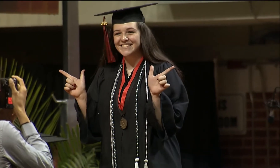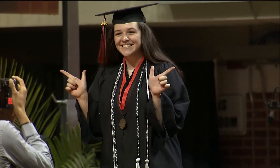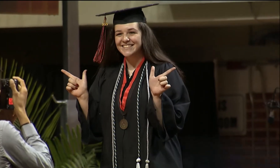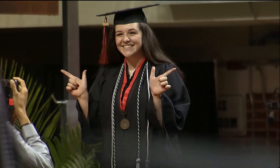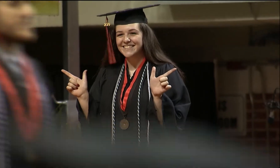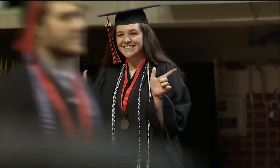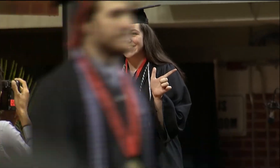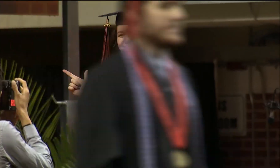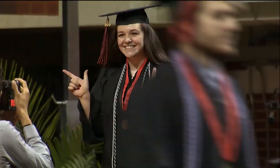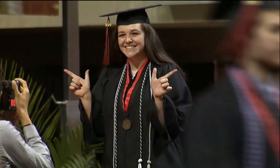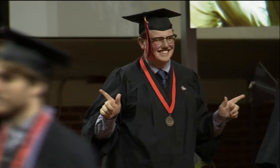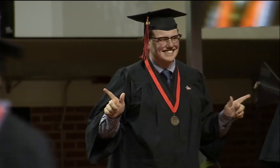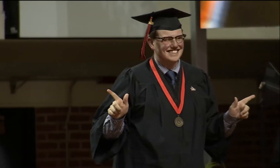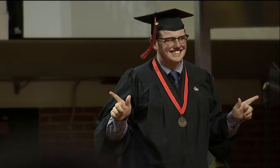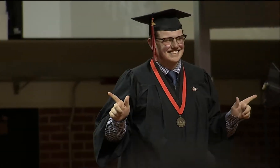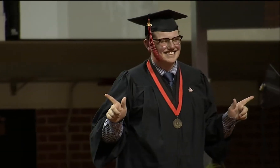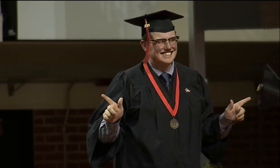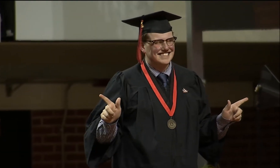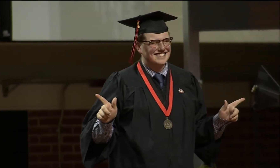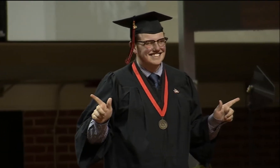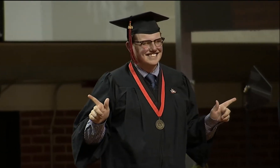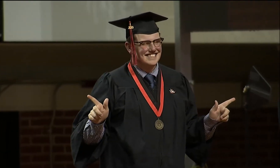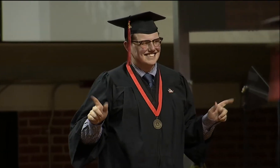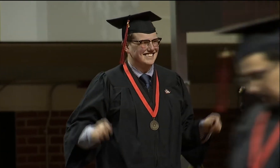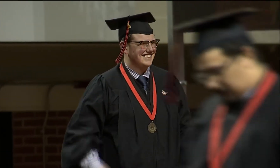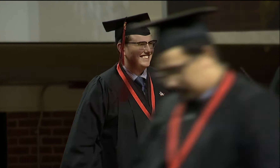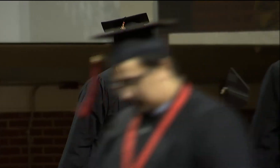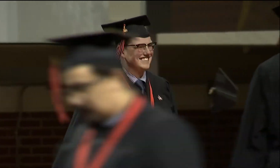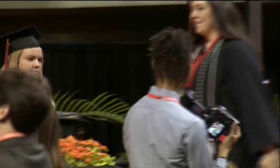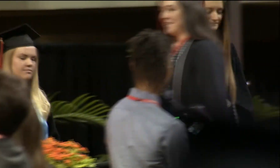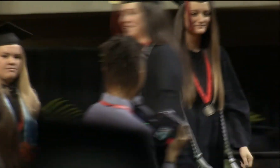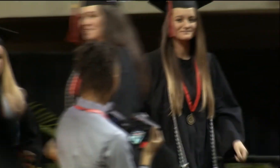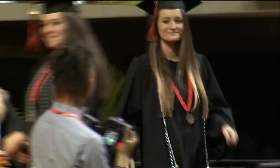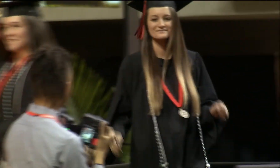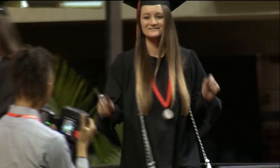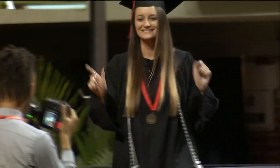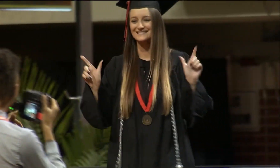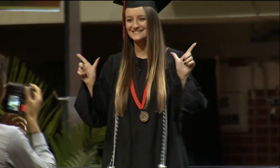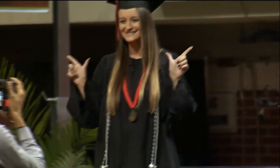Mackenzie Fowler. Thomas Spedding.